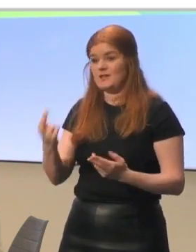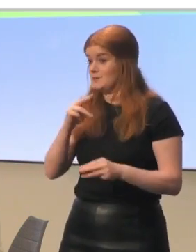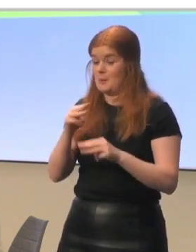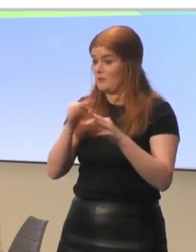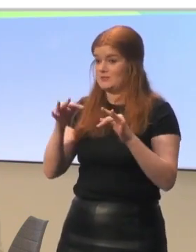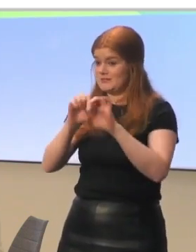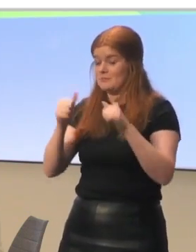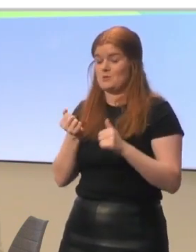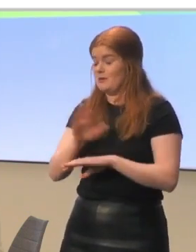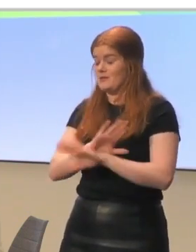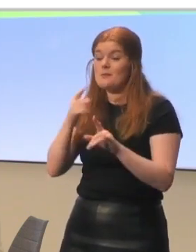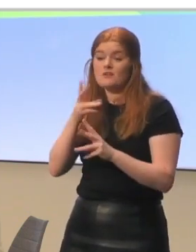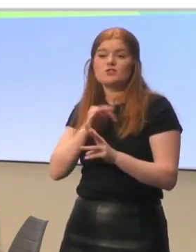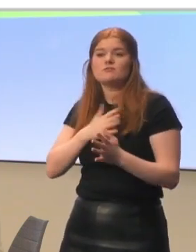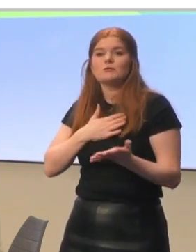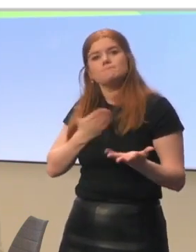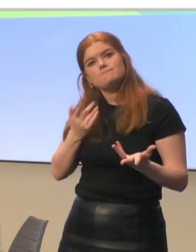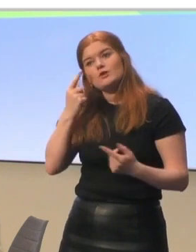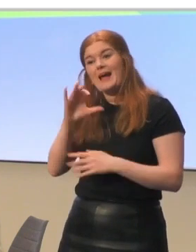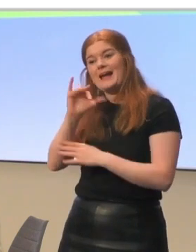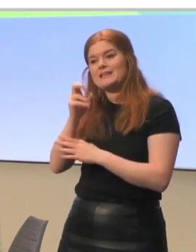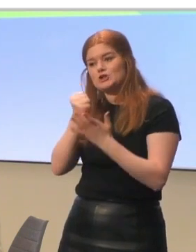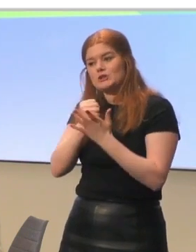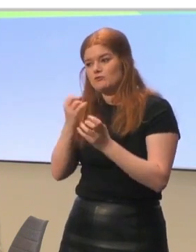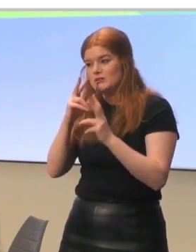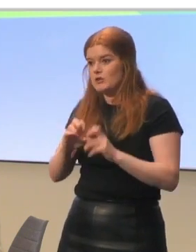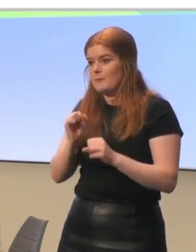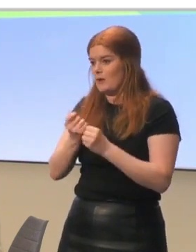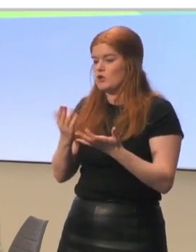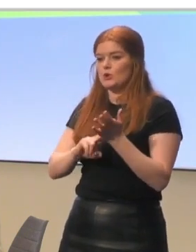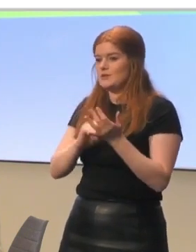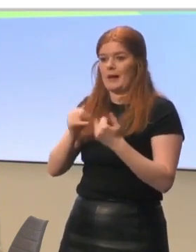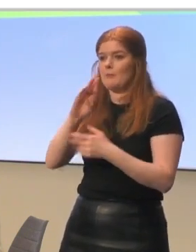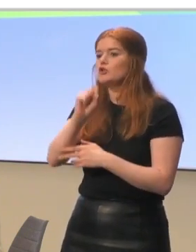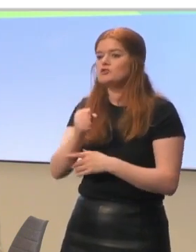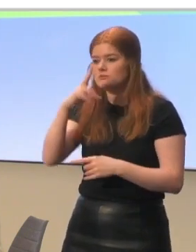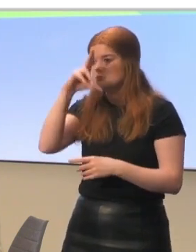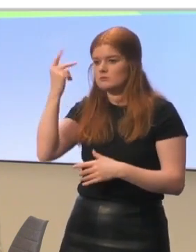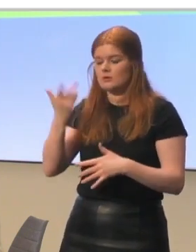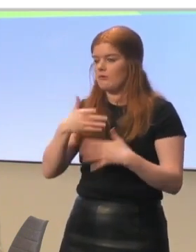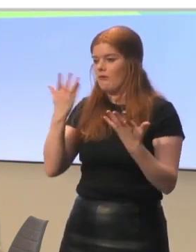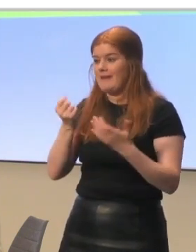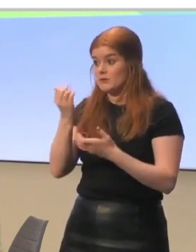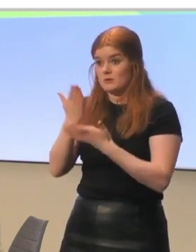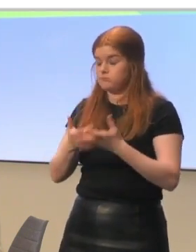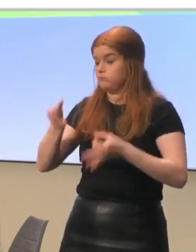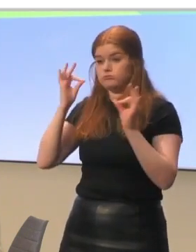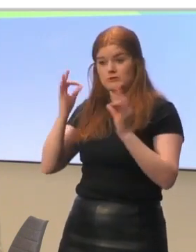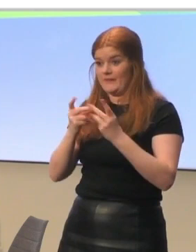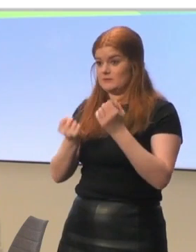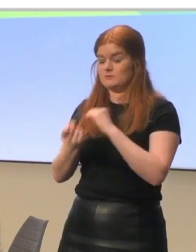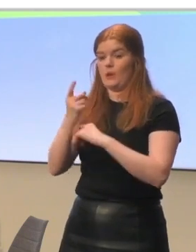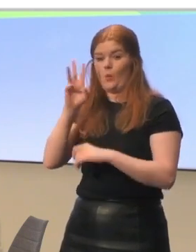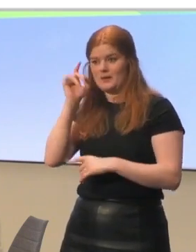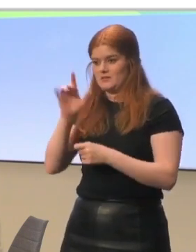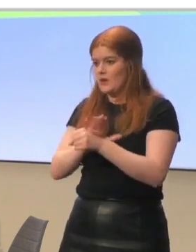in any way, but if you wanted to do case studies on, even the utilization of a bus or something, there has been some great things have happened because